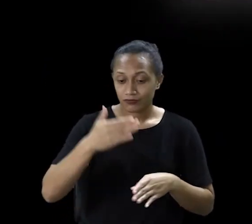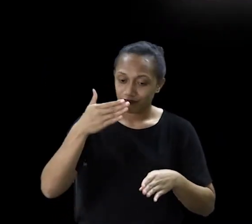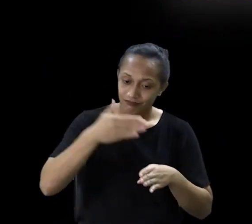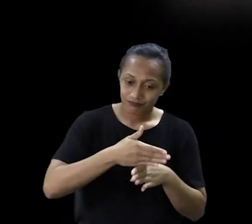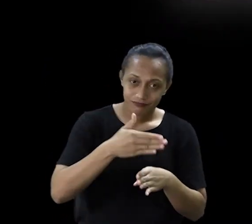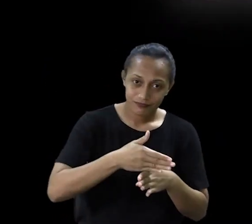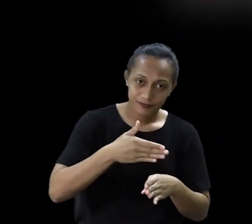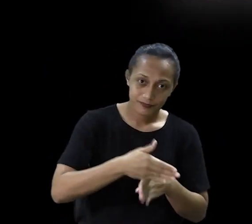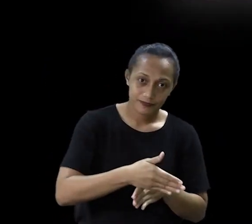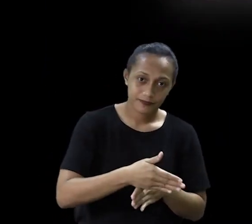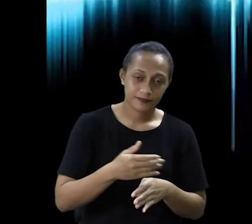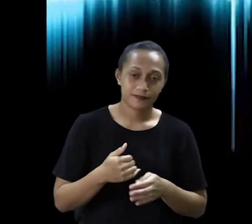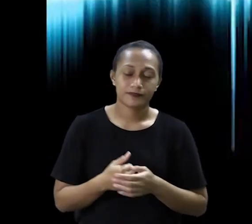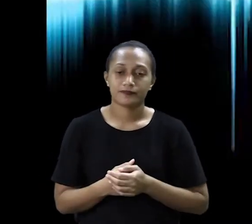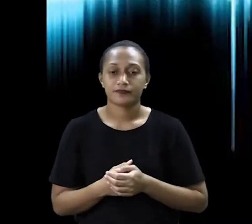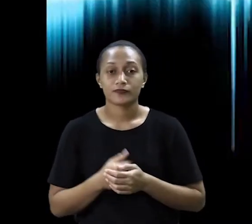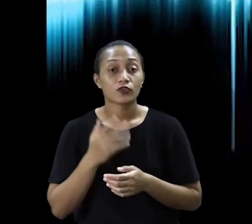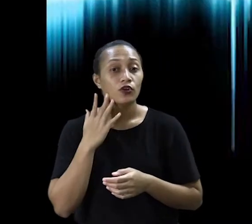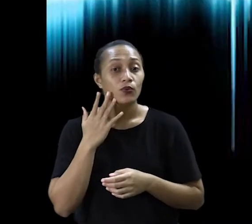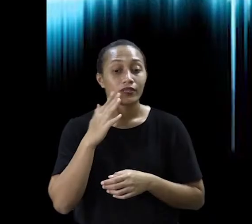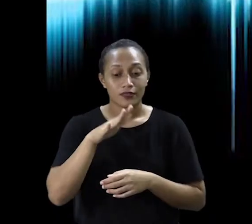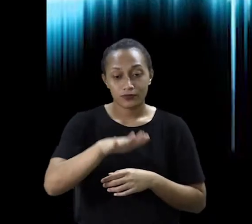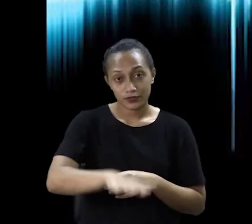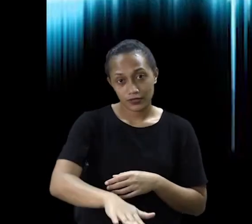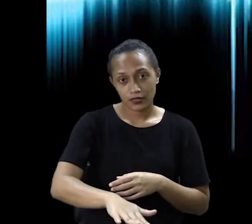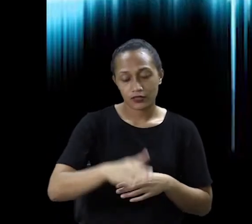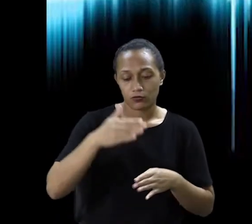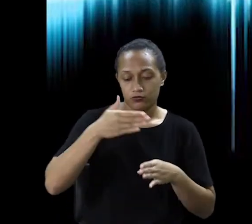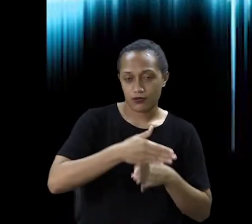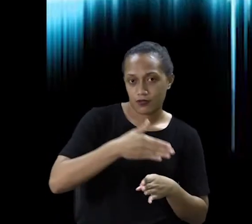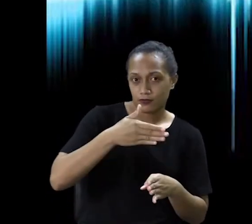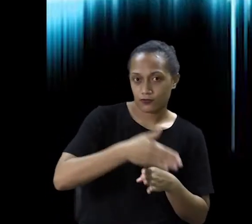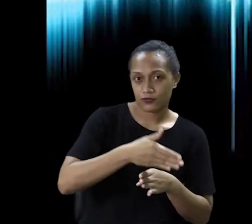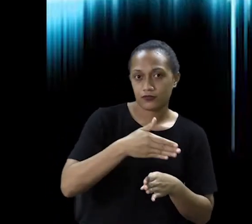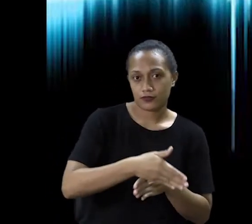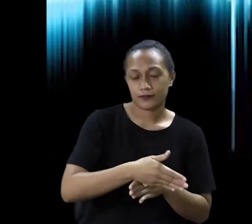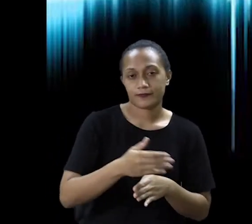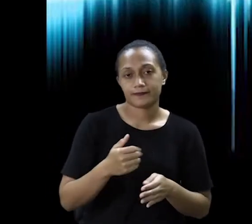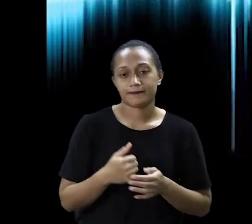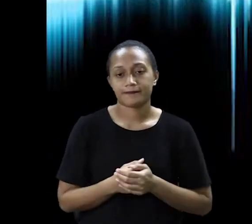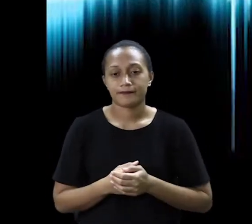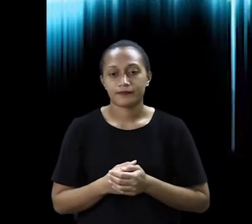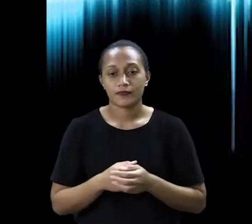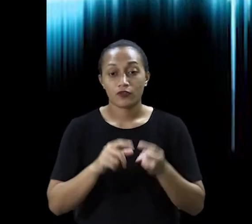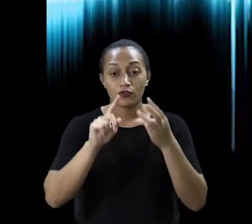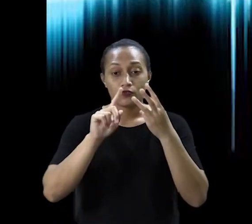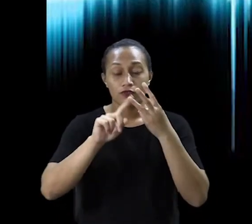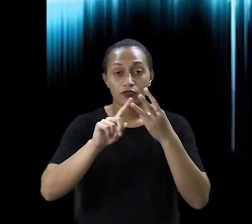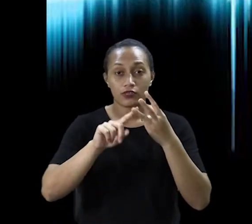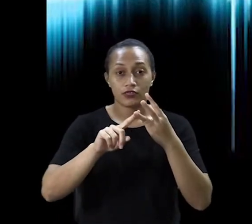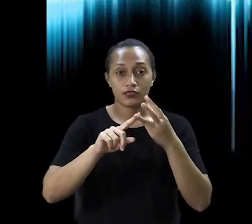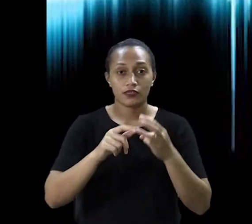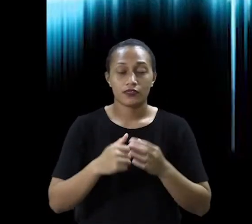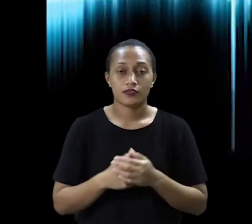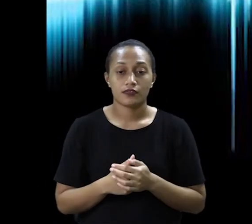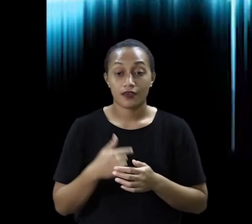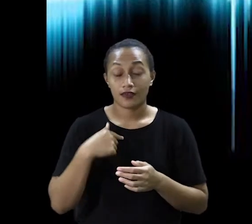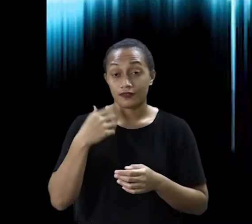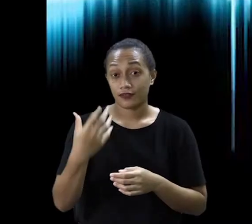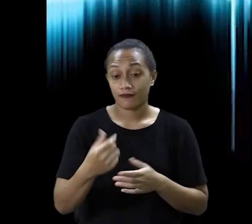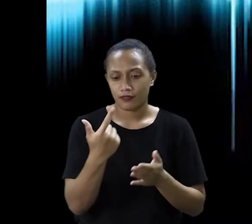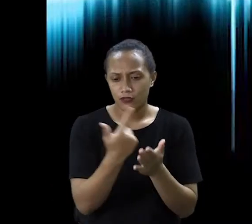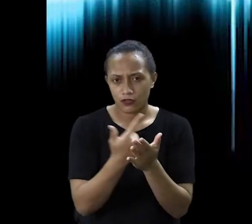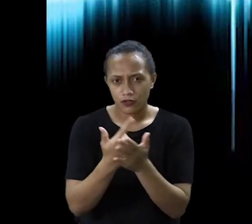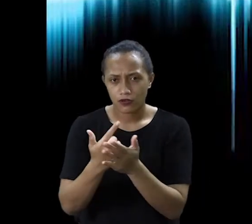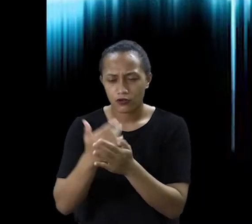worker. When he was young, he was a hard worker. Audio 3. I have a lot